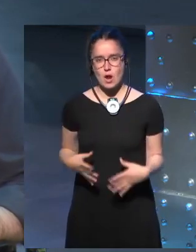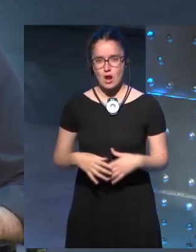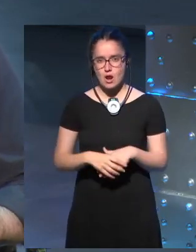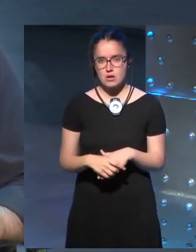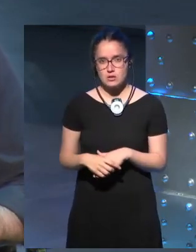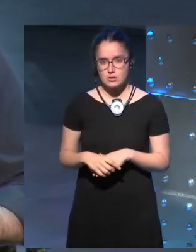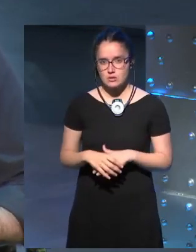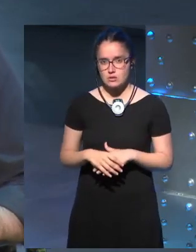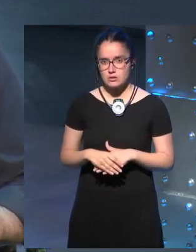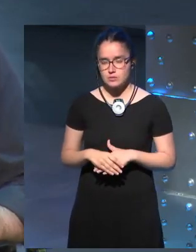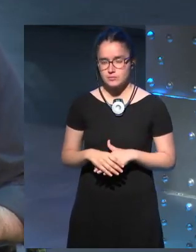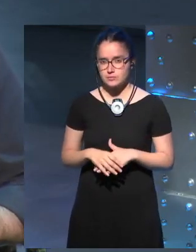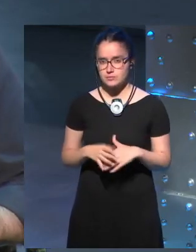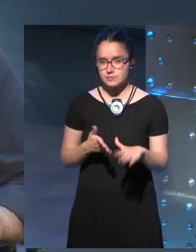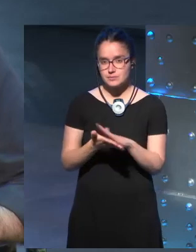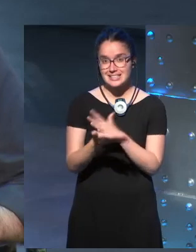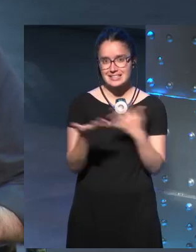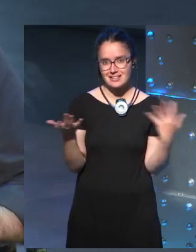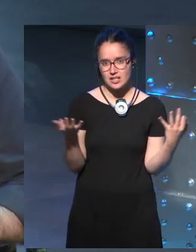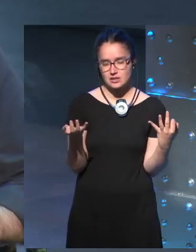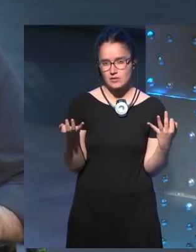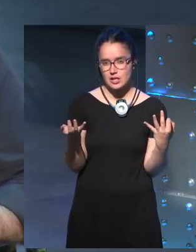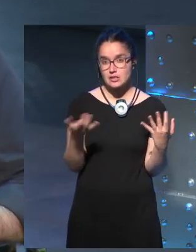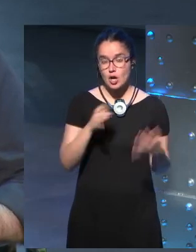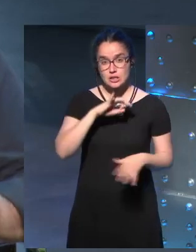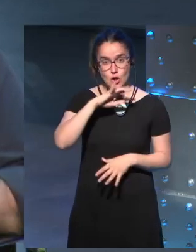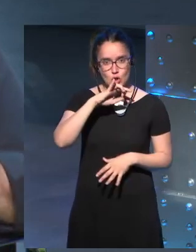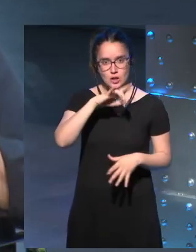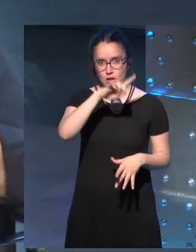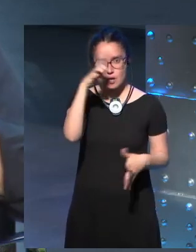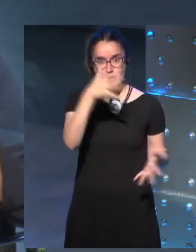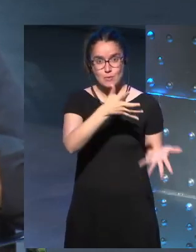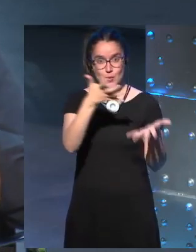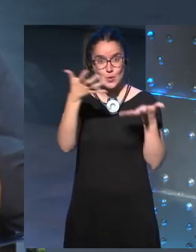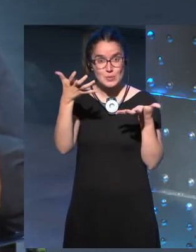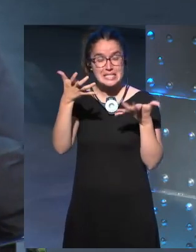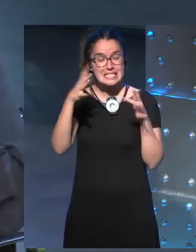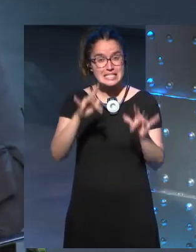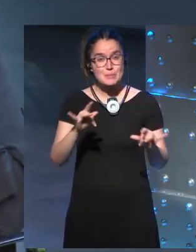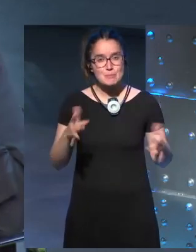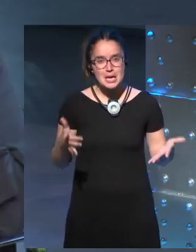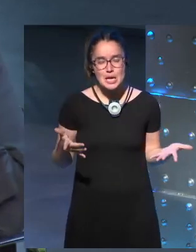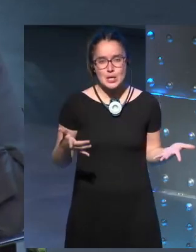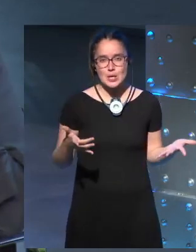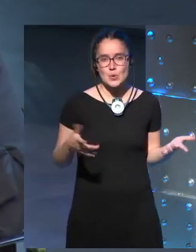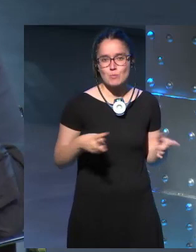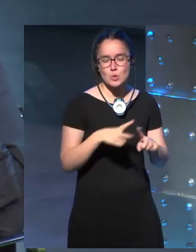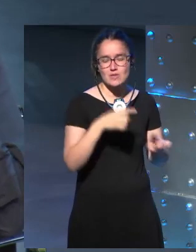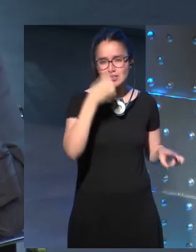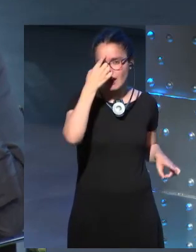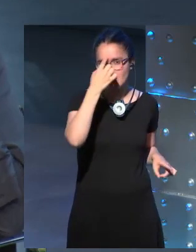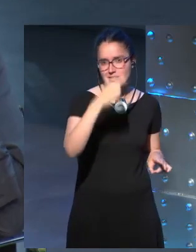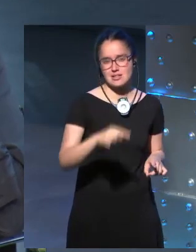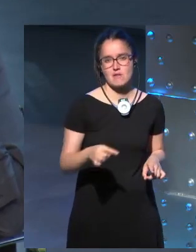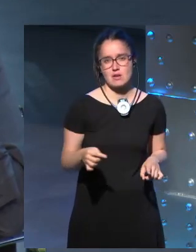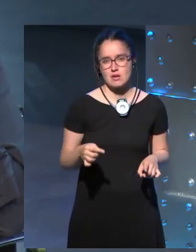sure there's a joy. He's happy that Real Madrid has won, but there's a sense in which he knows this has